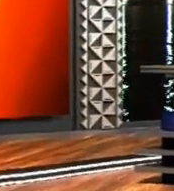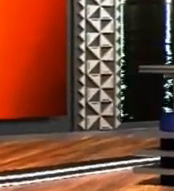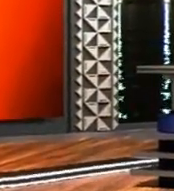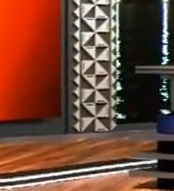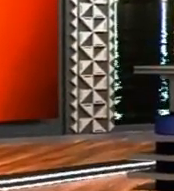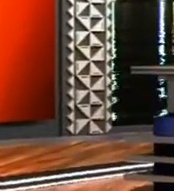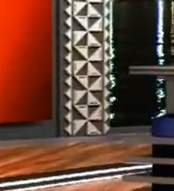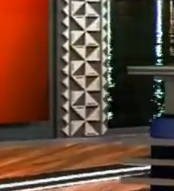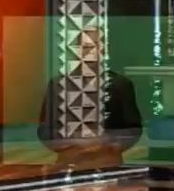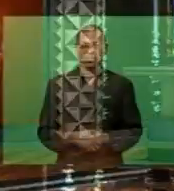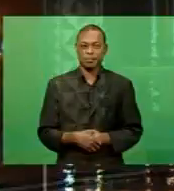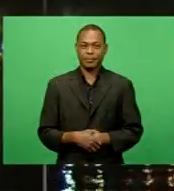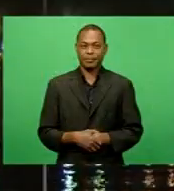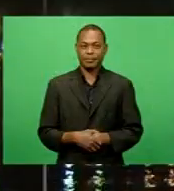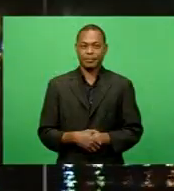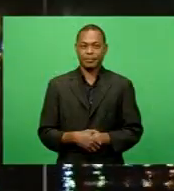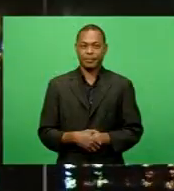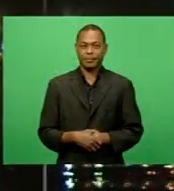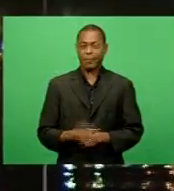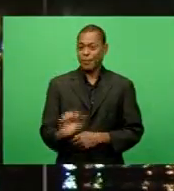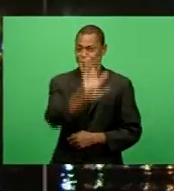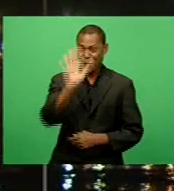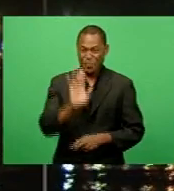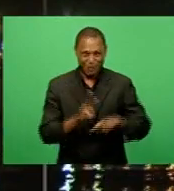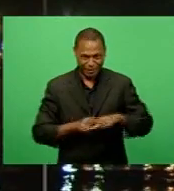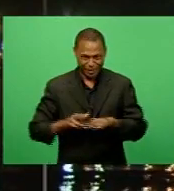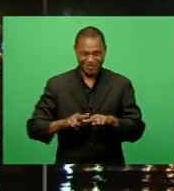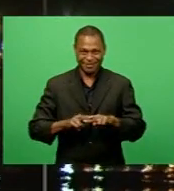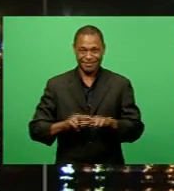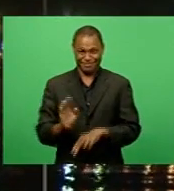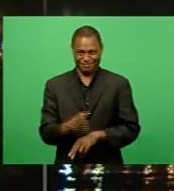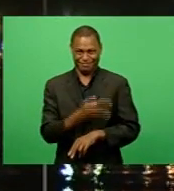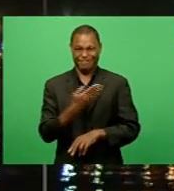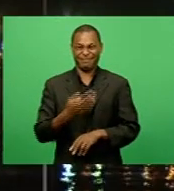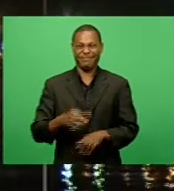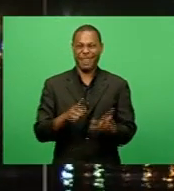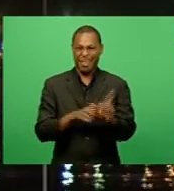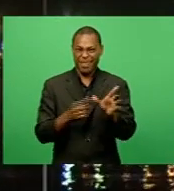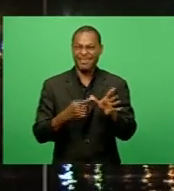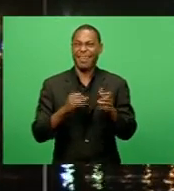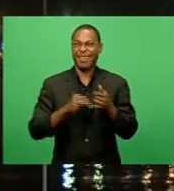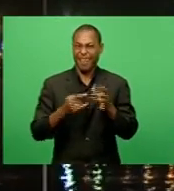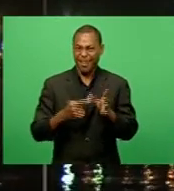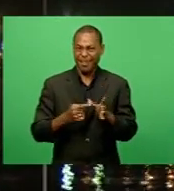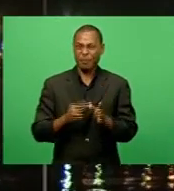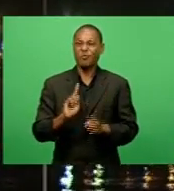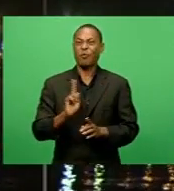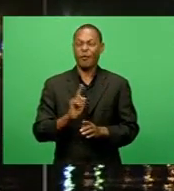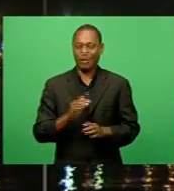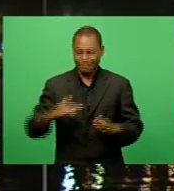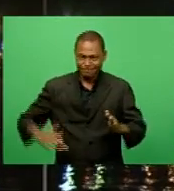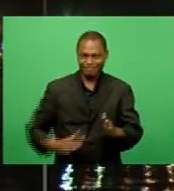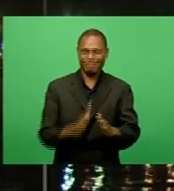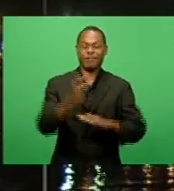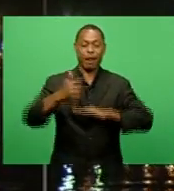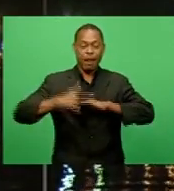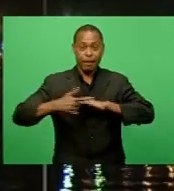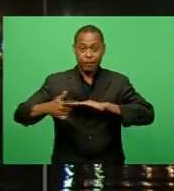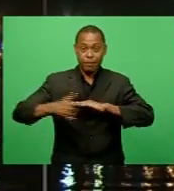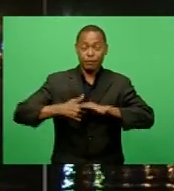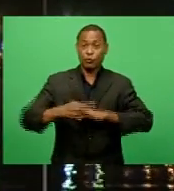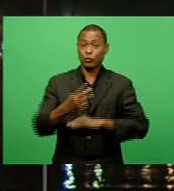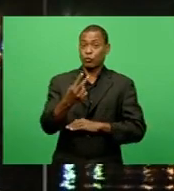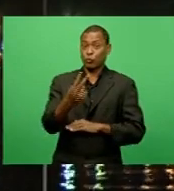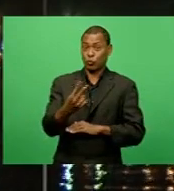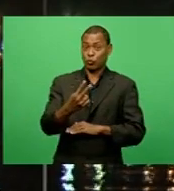Nunn. Ulunaka, Fiji. Tropical Cyclone Yasa has this evening been upgraded to a Category 2 system, which